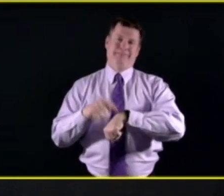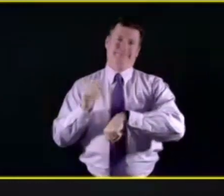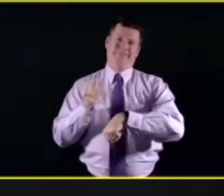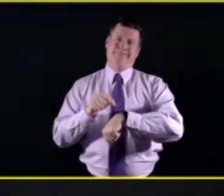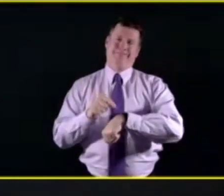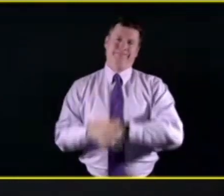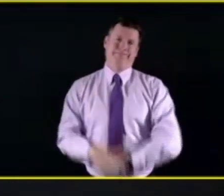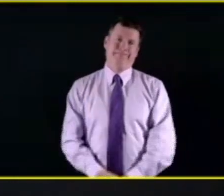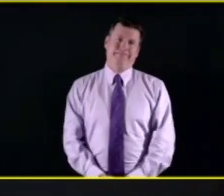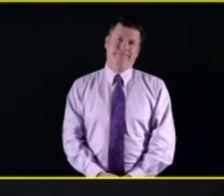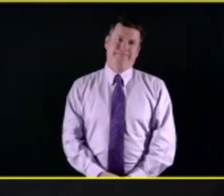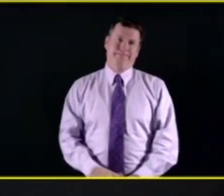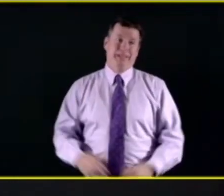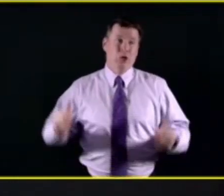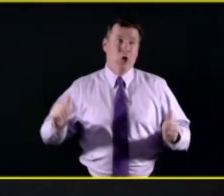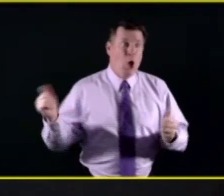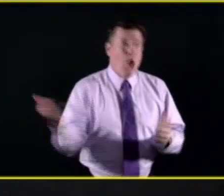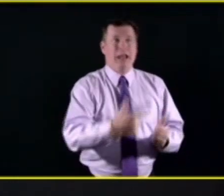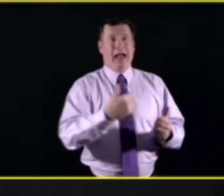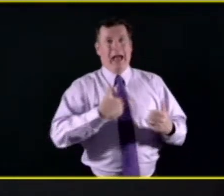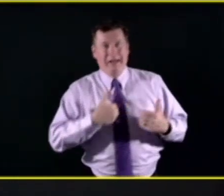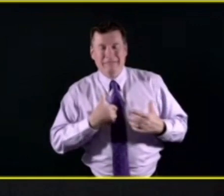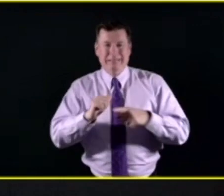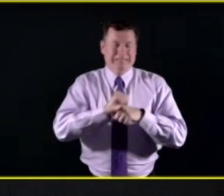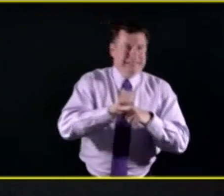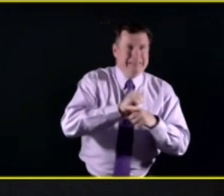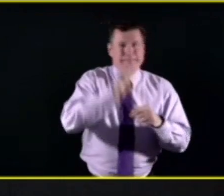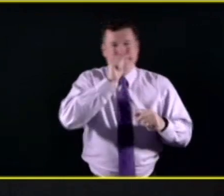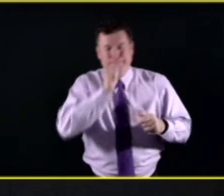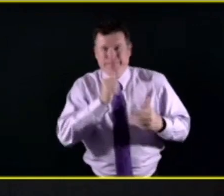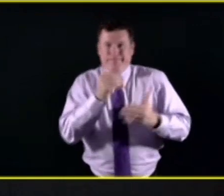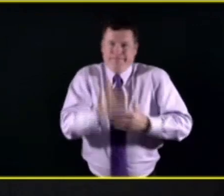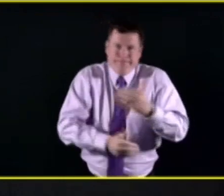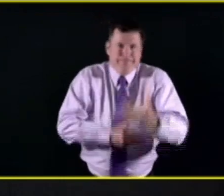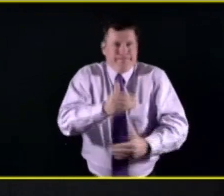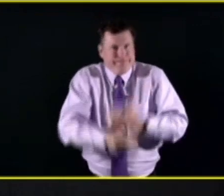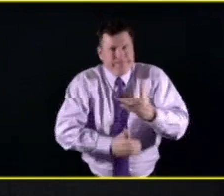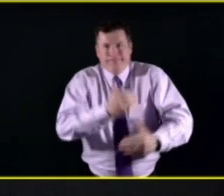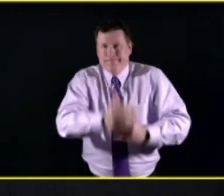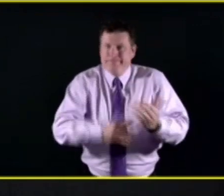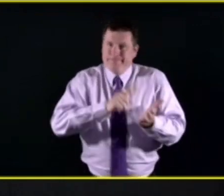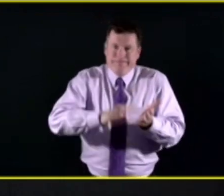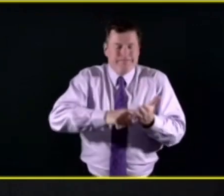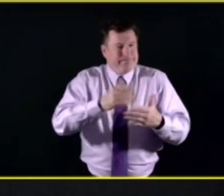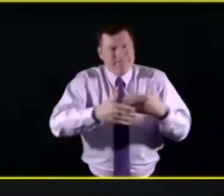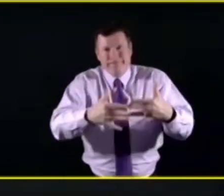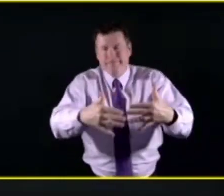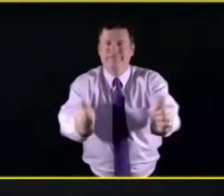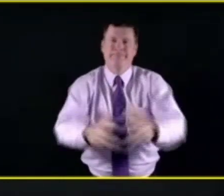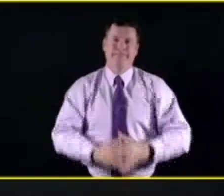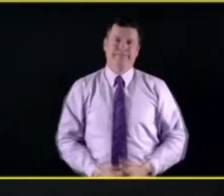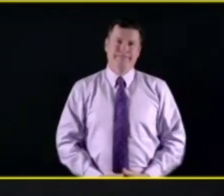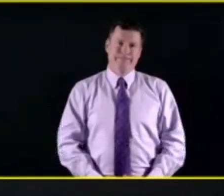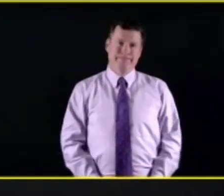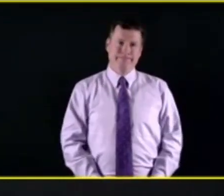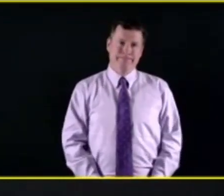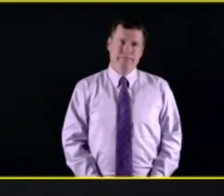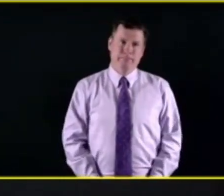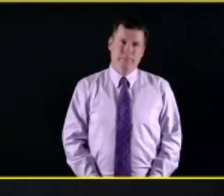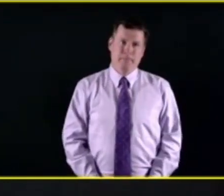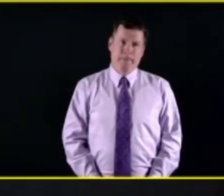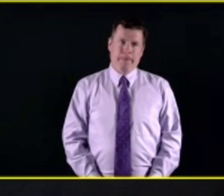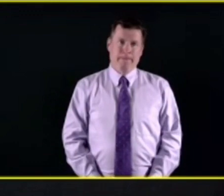to keep going with what we've been so successful at accomplishing together so far. So, you know, maintaining our social distancing,